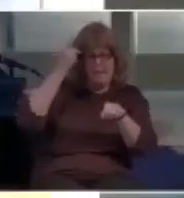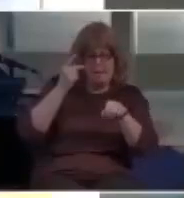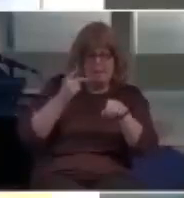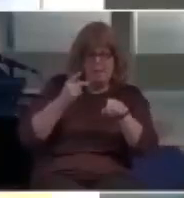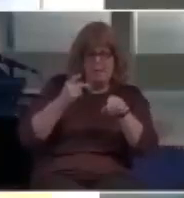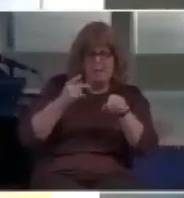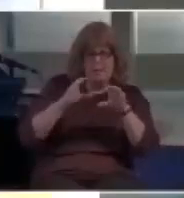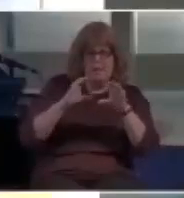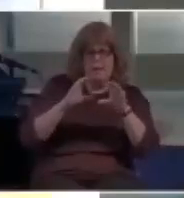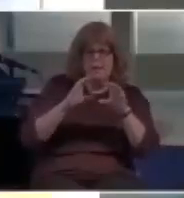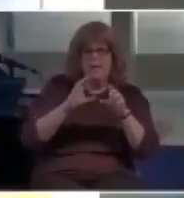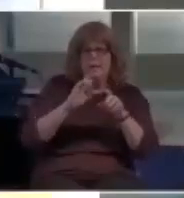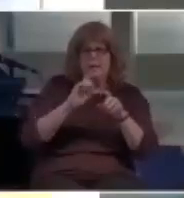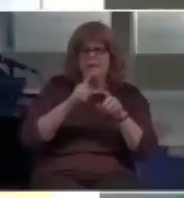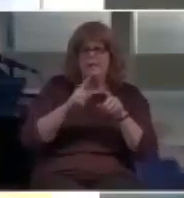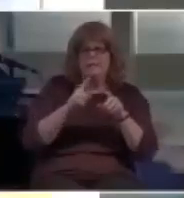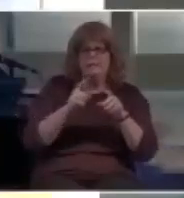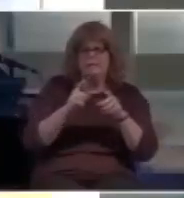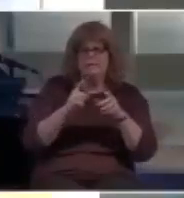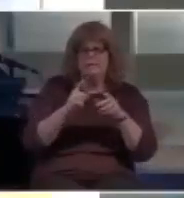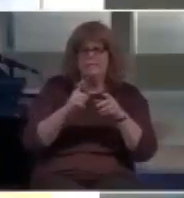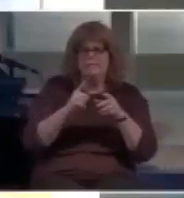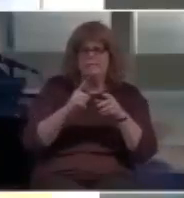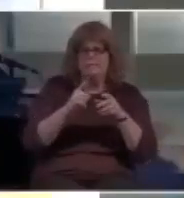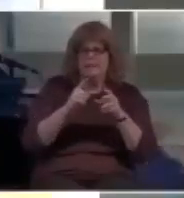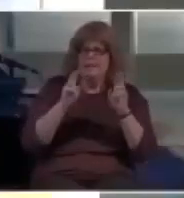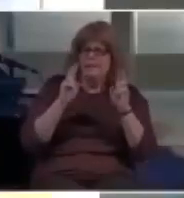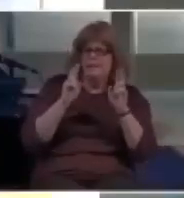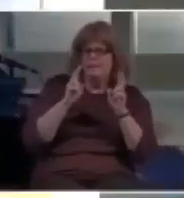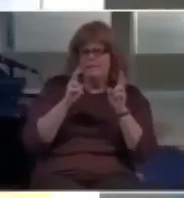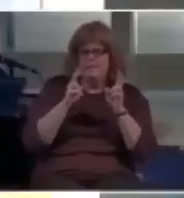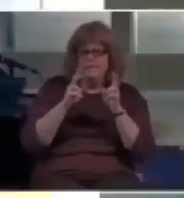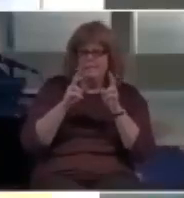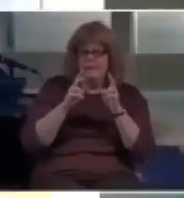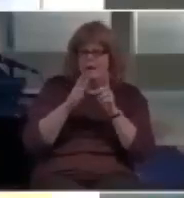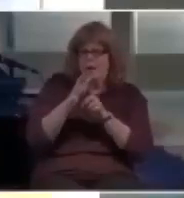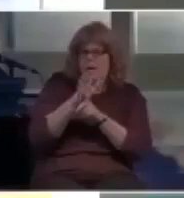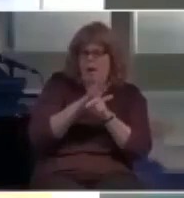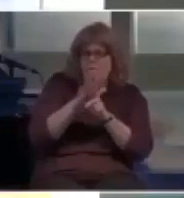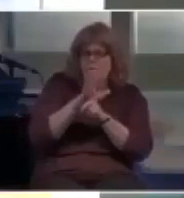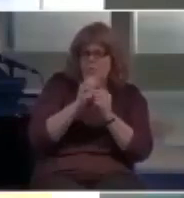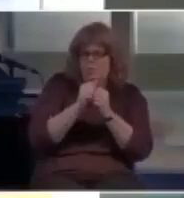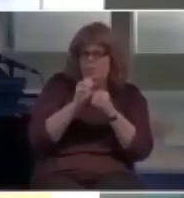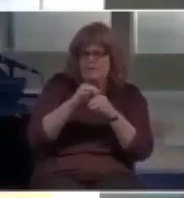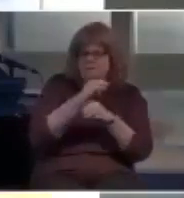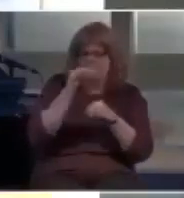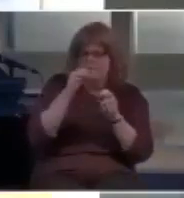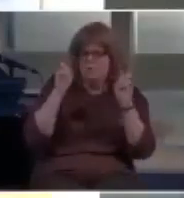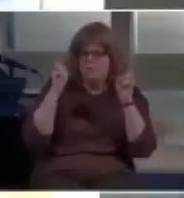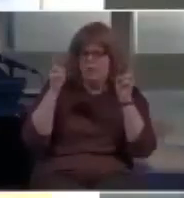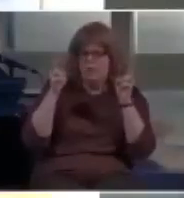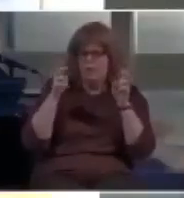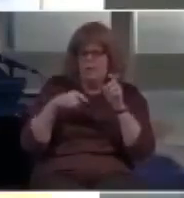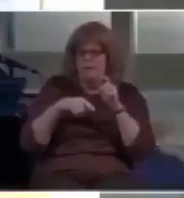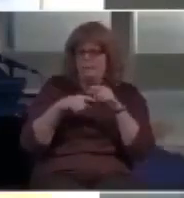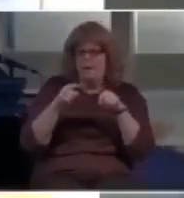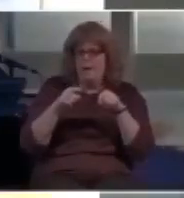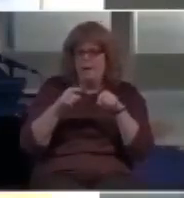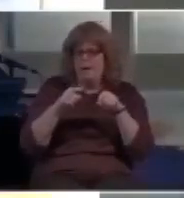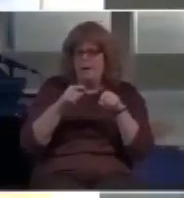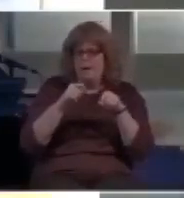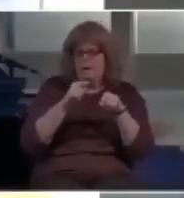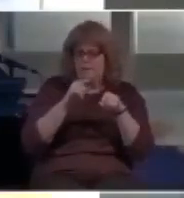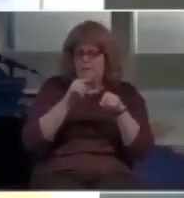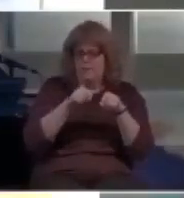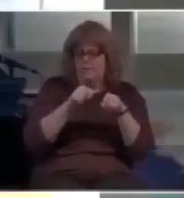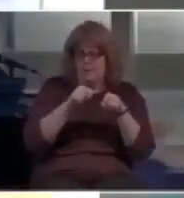course, cast in terms of its spiritual underpinnings. But I don't want us to lose sight of the fact that what is pictured